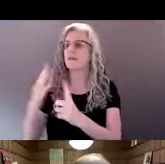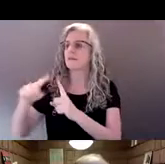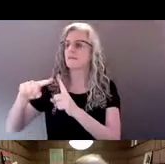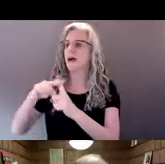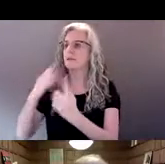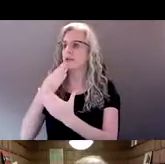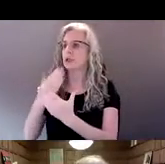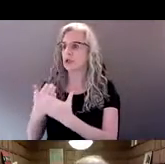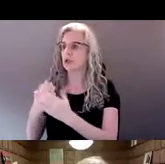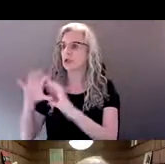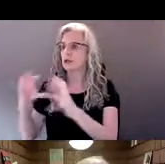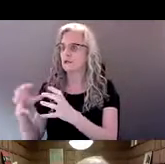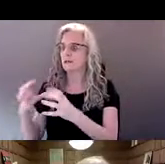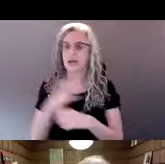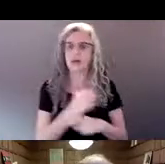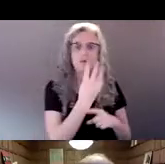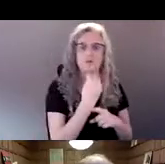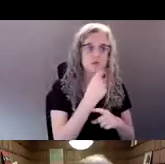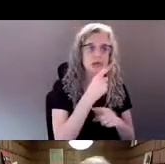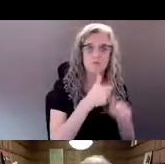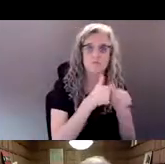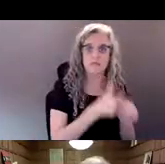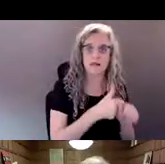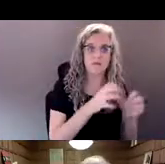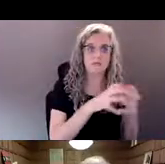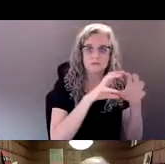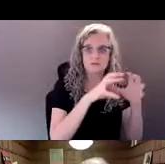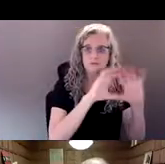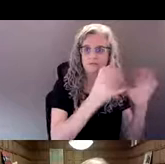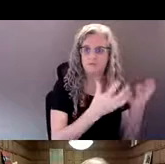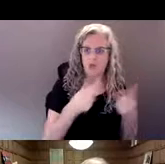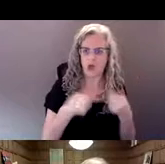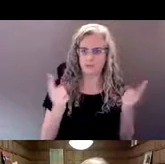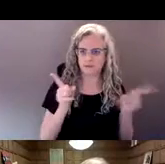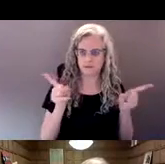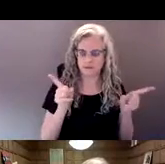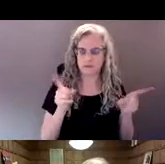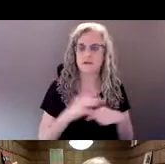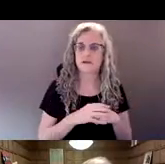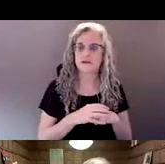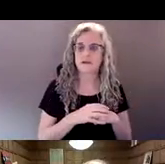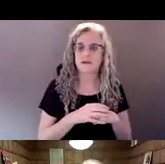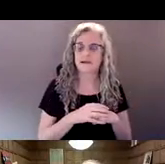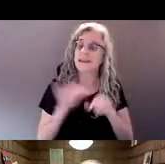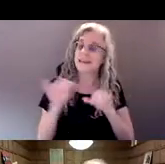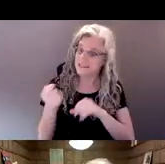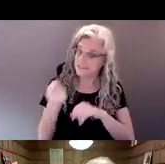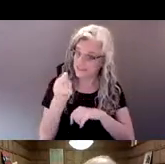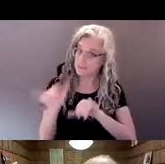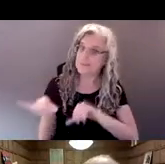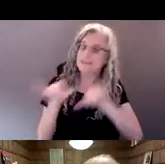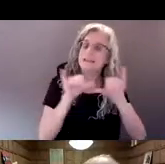their followers on the other, he is not very different from similar thinkers on the left, on parts of the